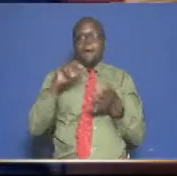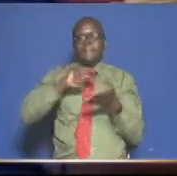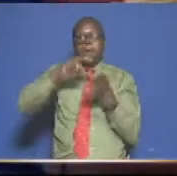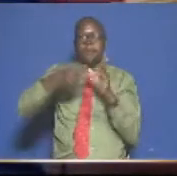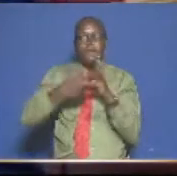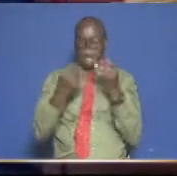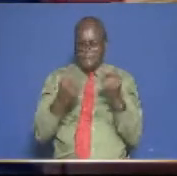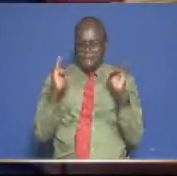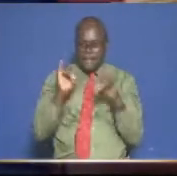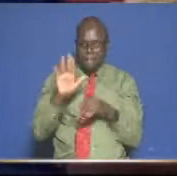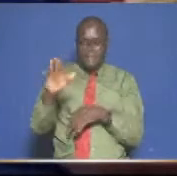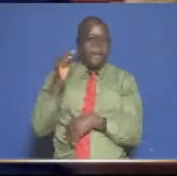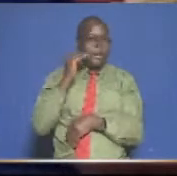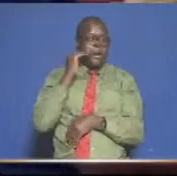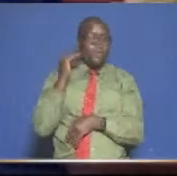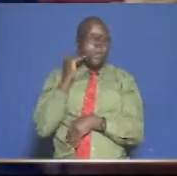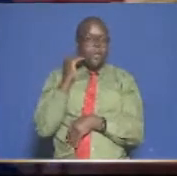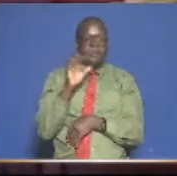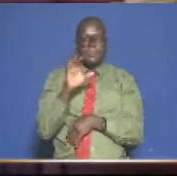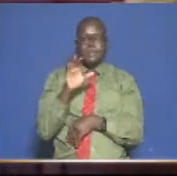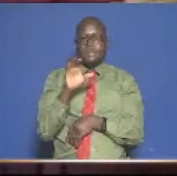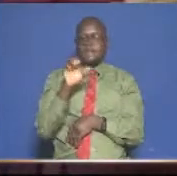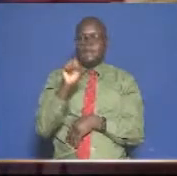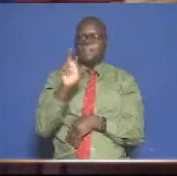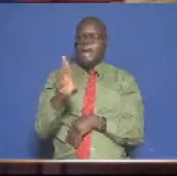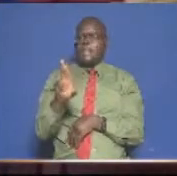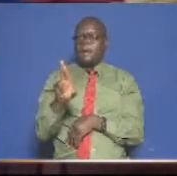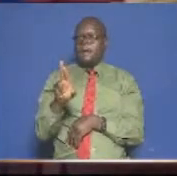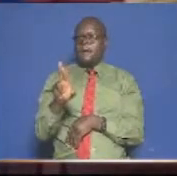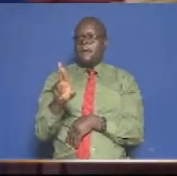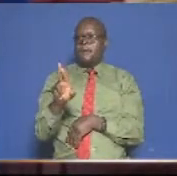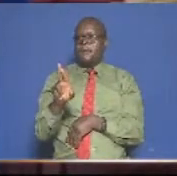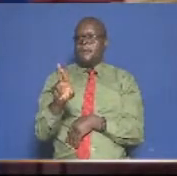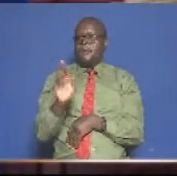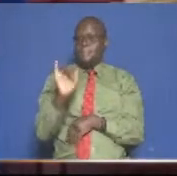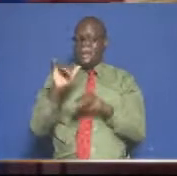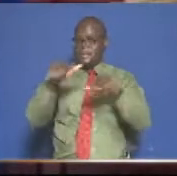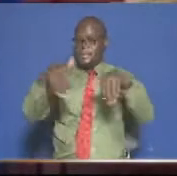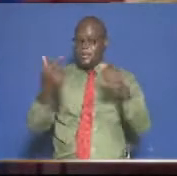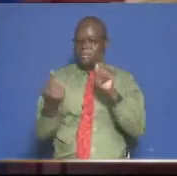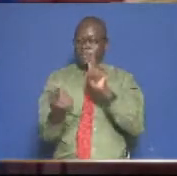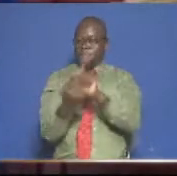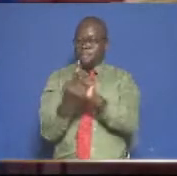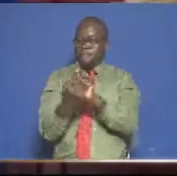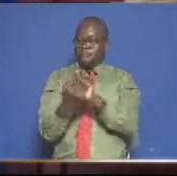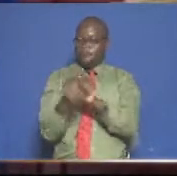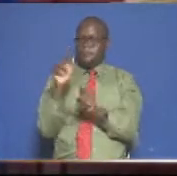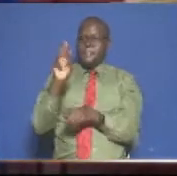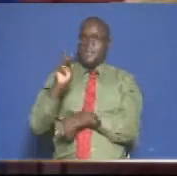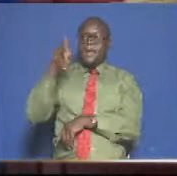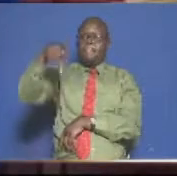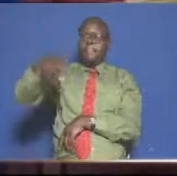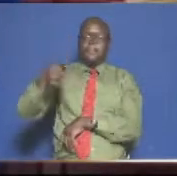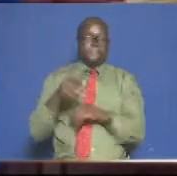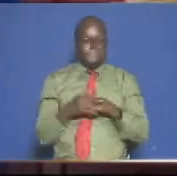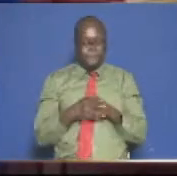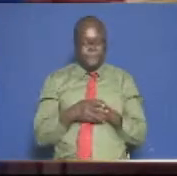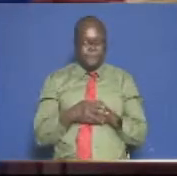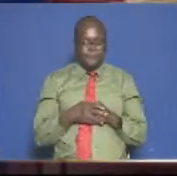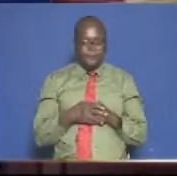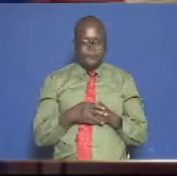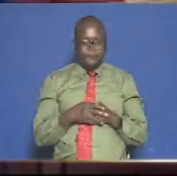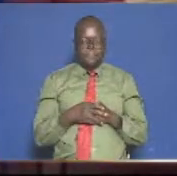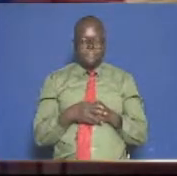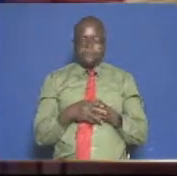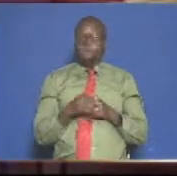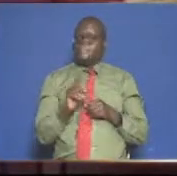implementing in his constituency, a CSR project, and that's how I came to meet him, the Speaker. And from